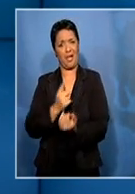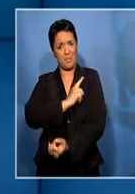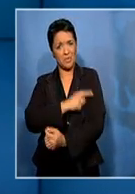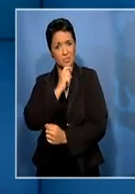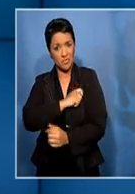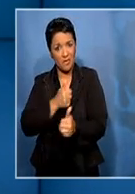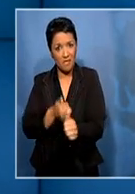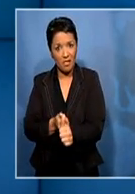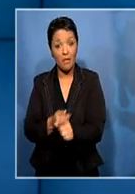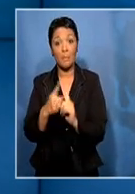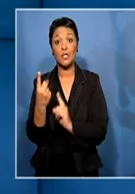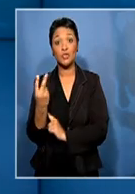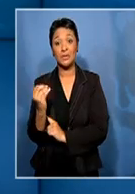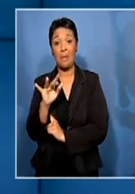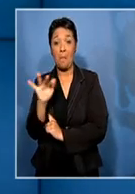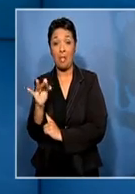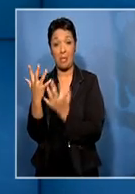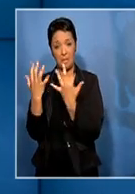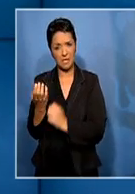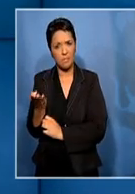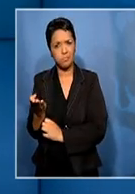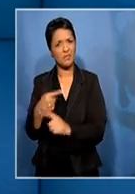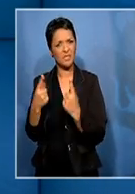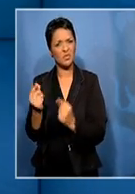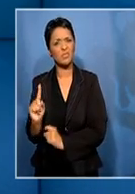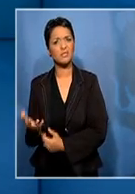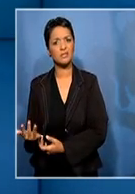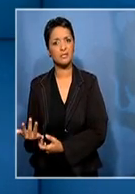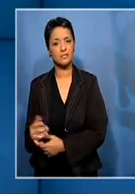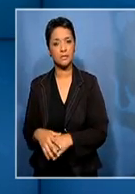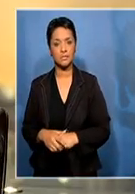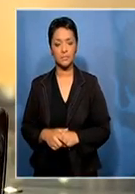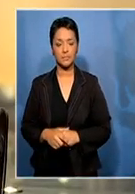mandate despite a 20 million rand budget. What's your reaction to that?